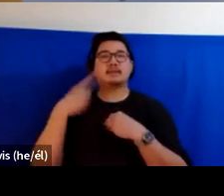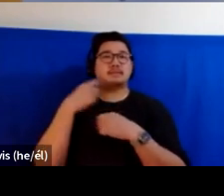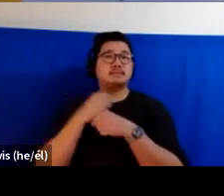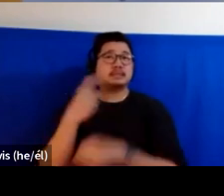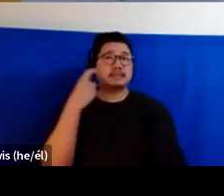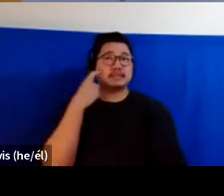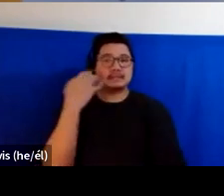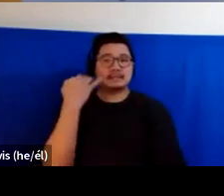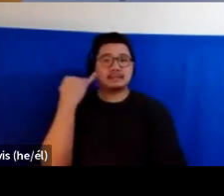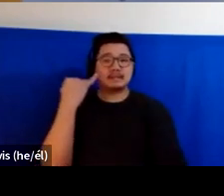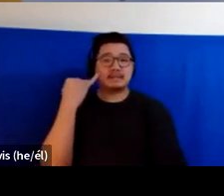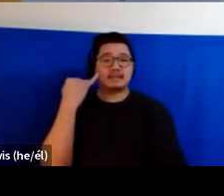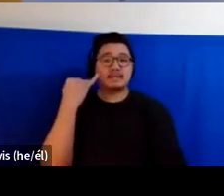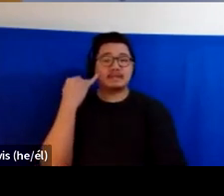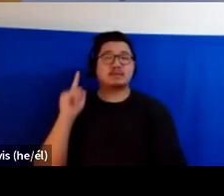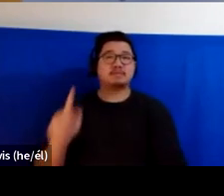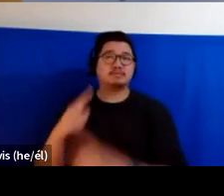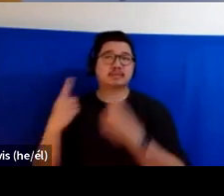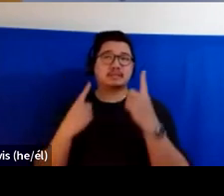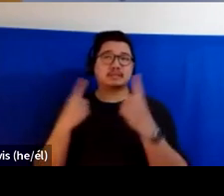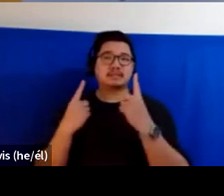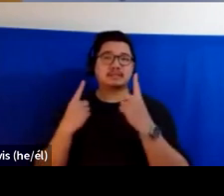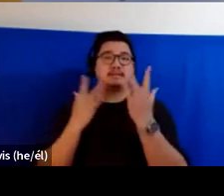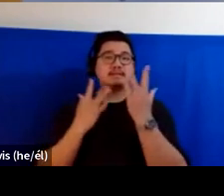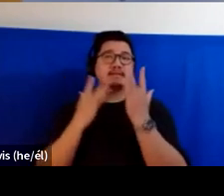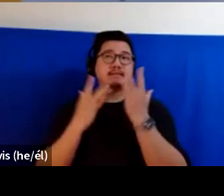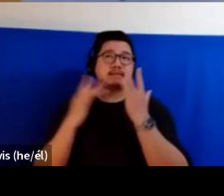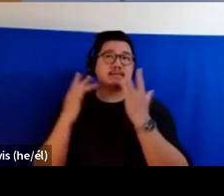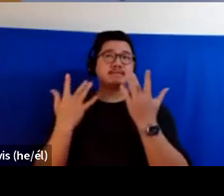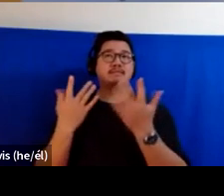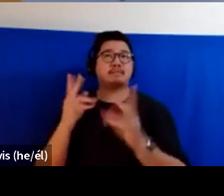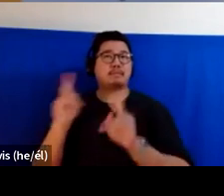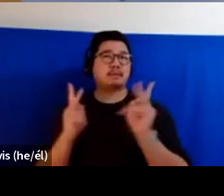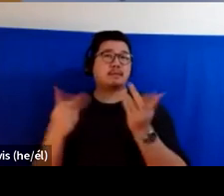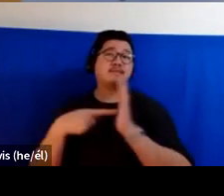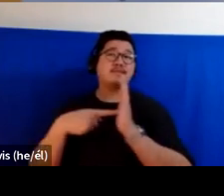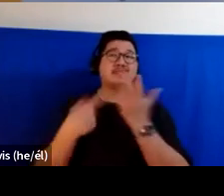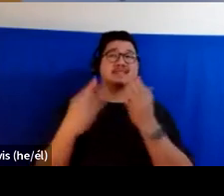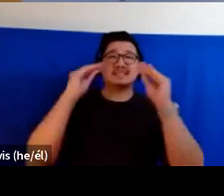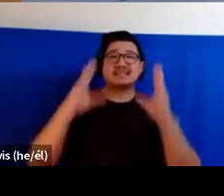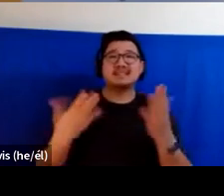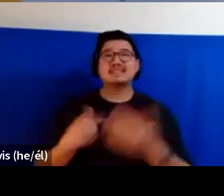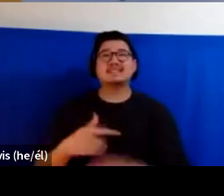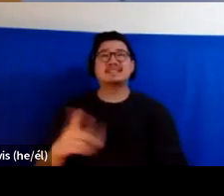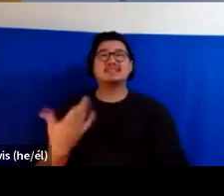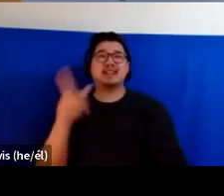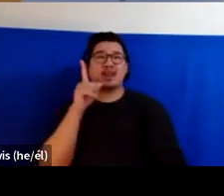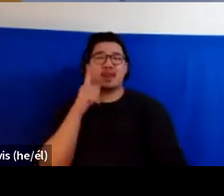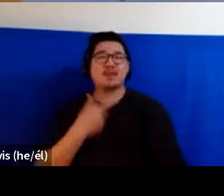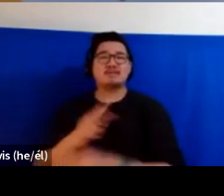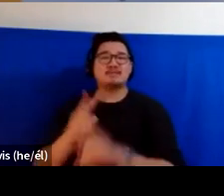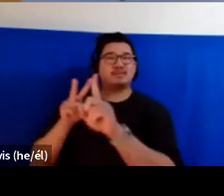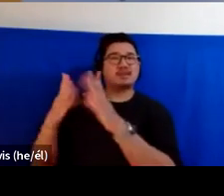you take into consideration the lack of the personnel such as the teacher lunch monitors school drivers and bus